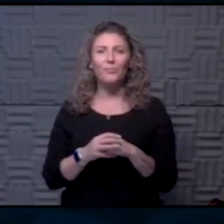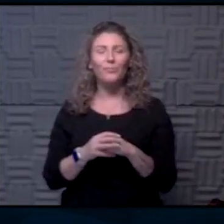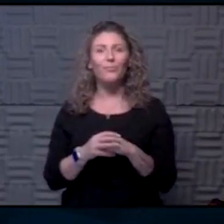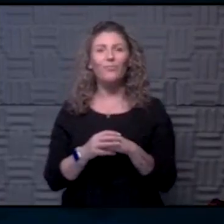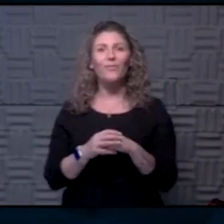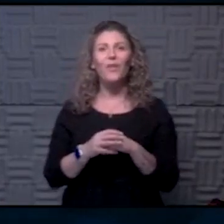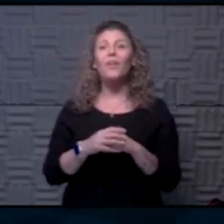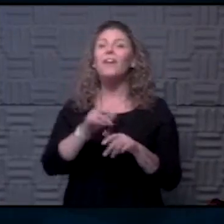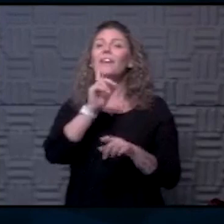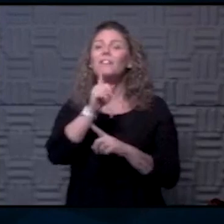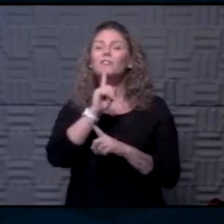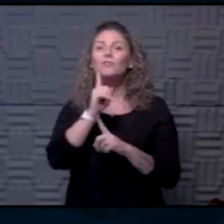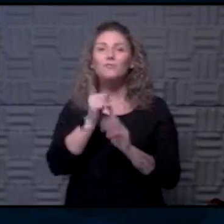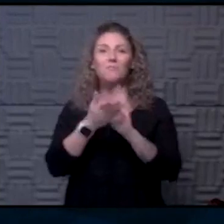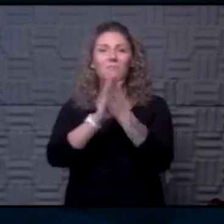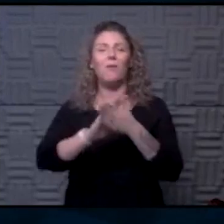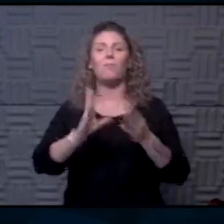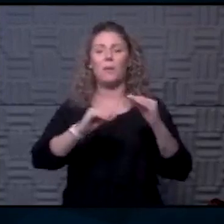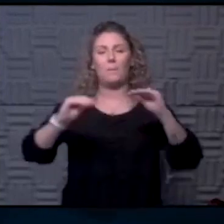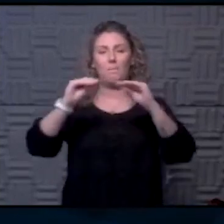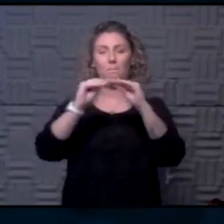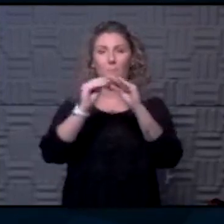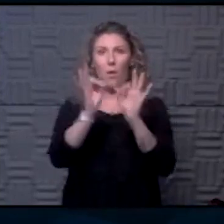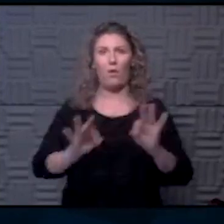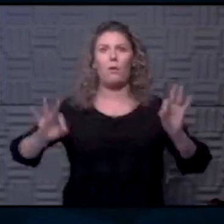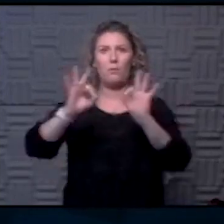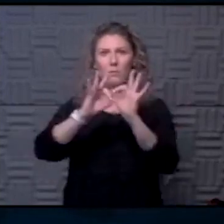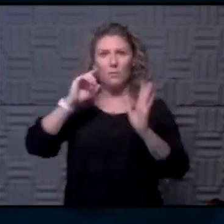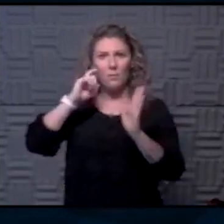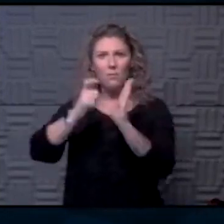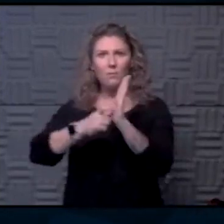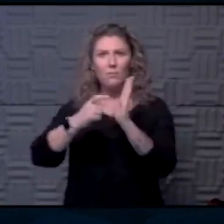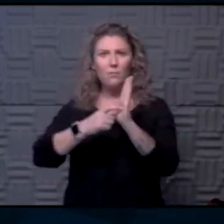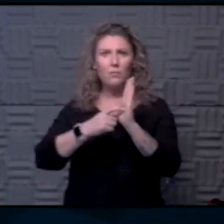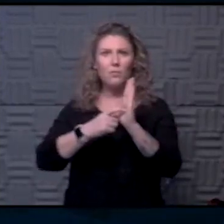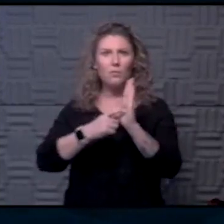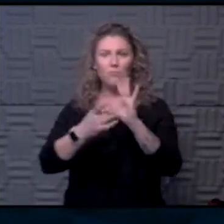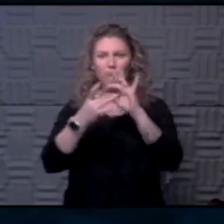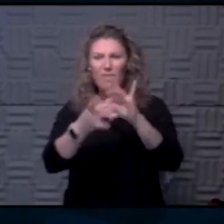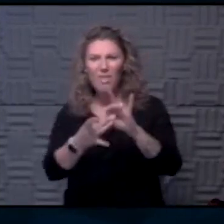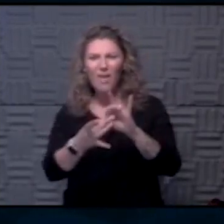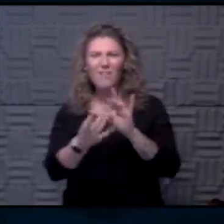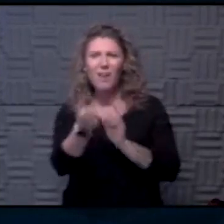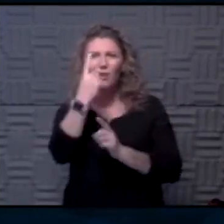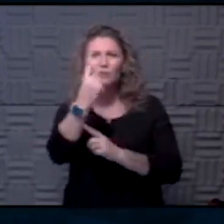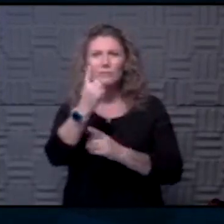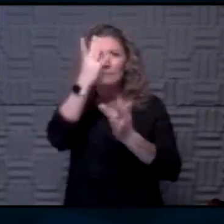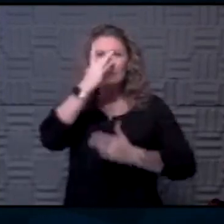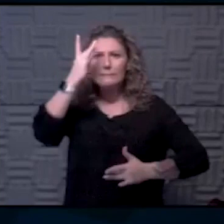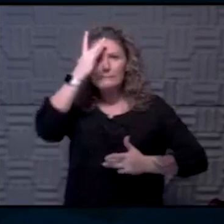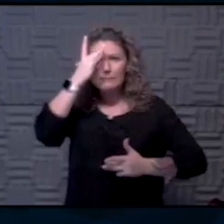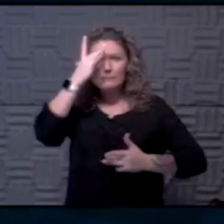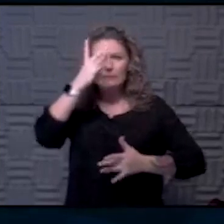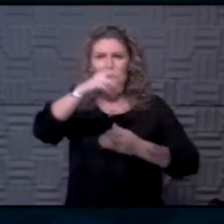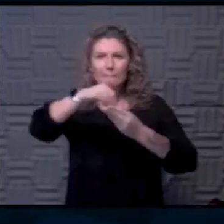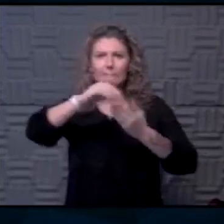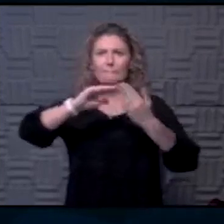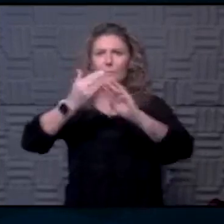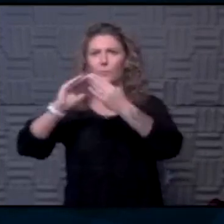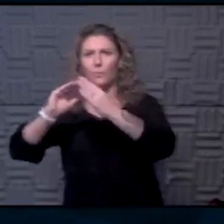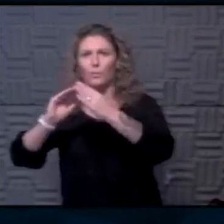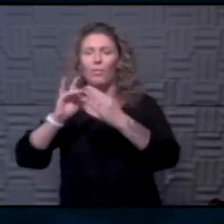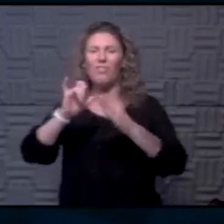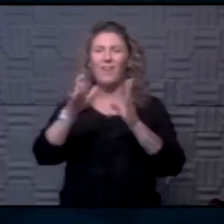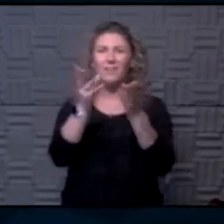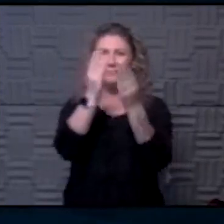is actually becoming the more important marker of disease in communities. And here's why. This is data shared publicly